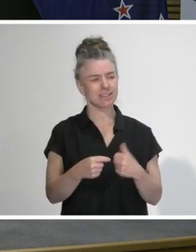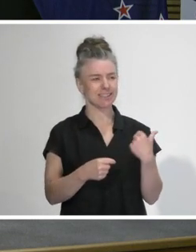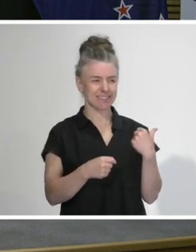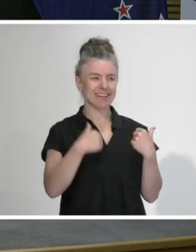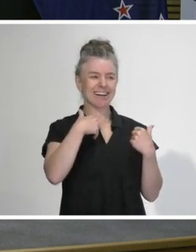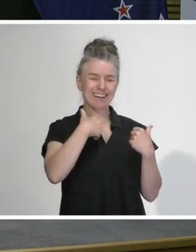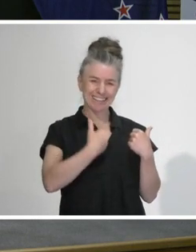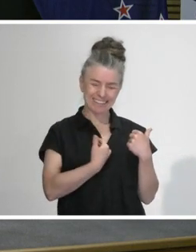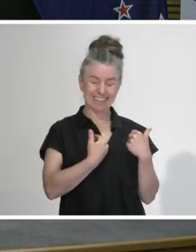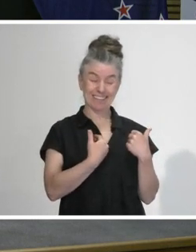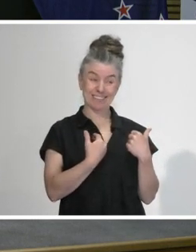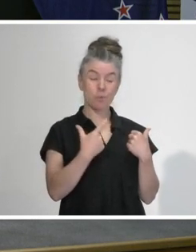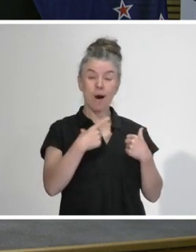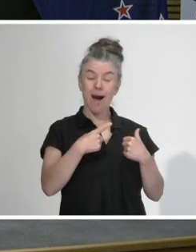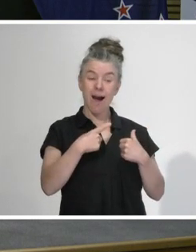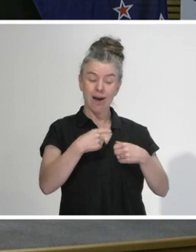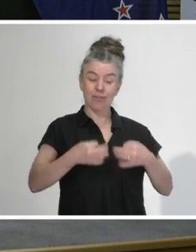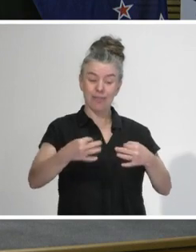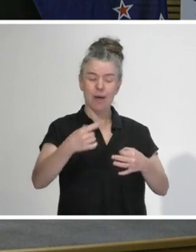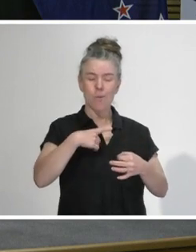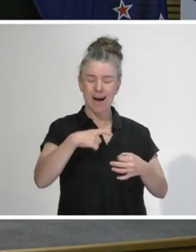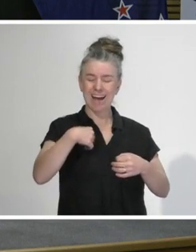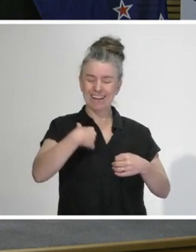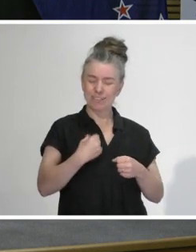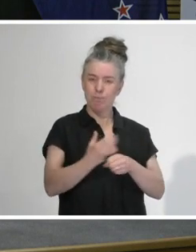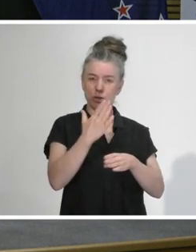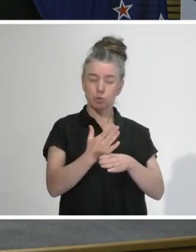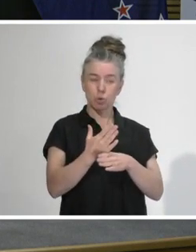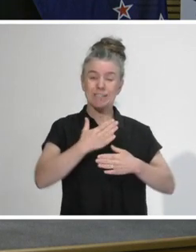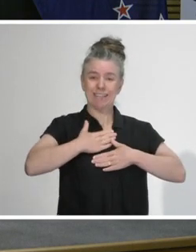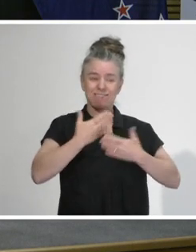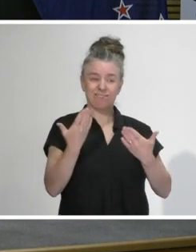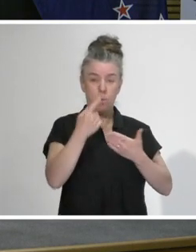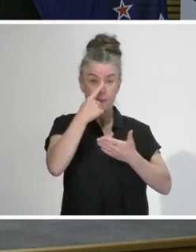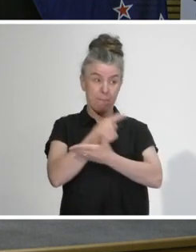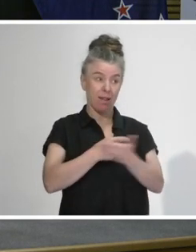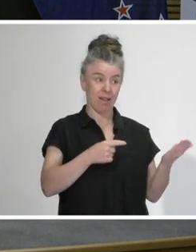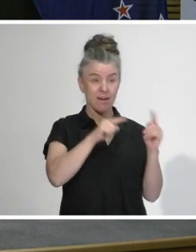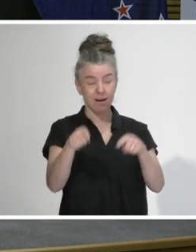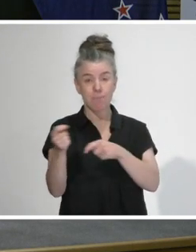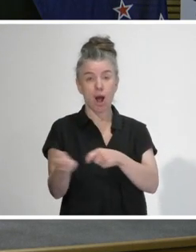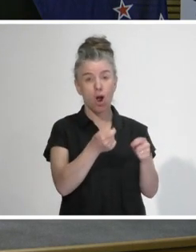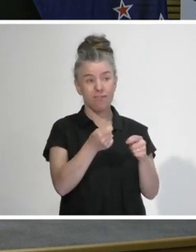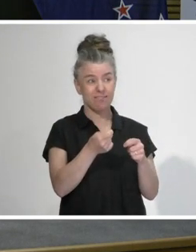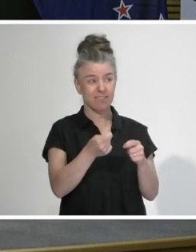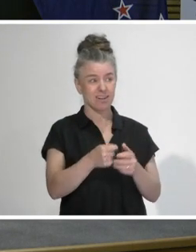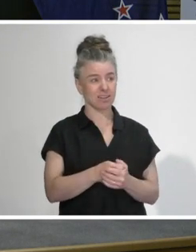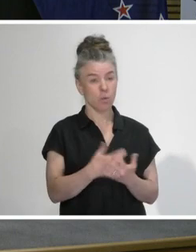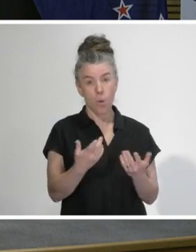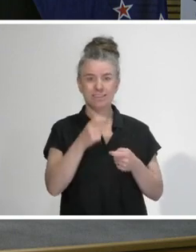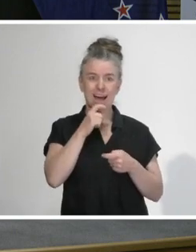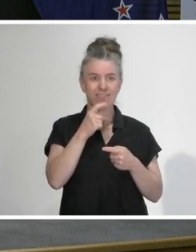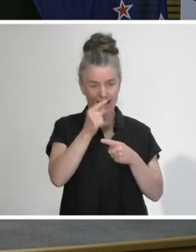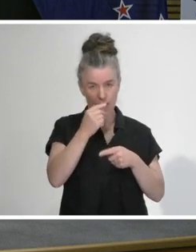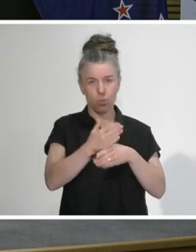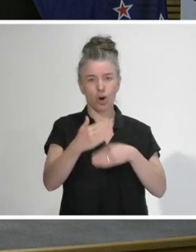viewed through a public health lens. I have had this raised with me. Officials are working on that issue as we speak. On that,